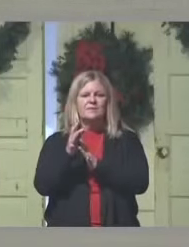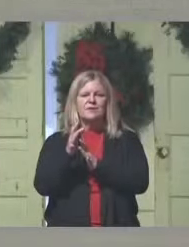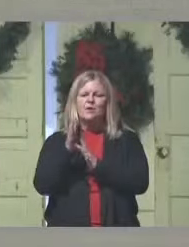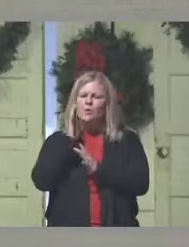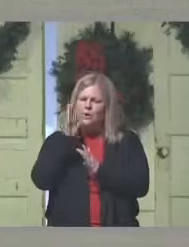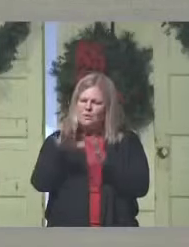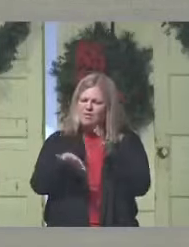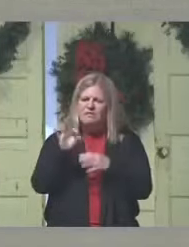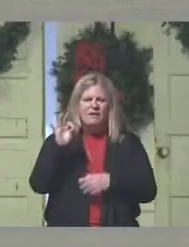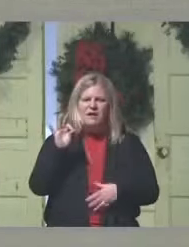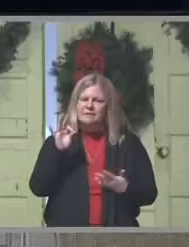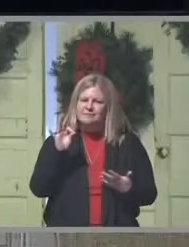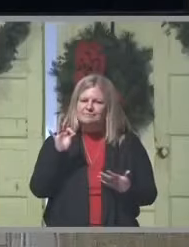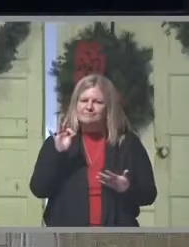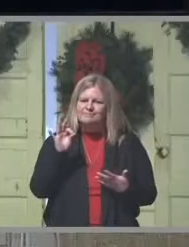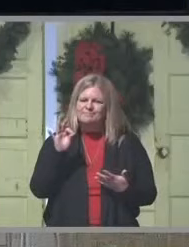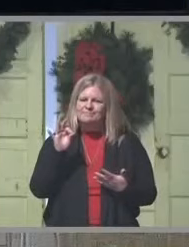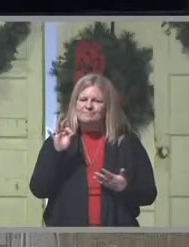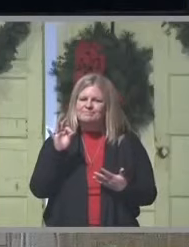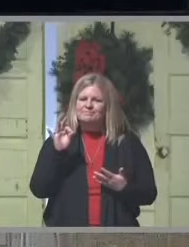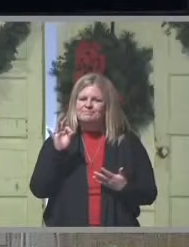will discover